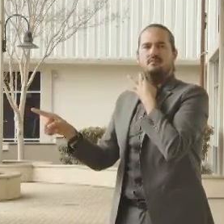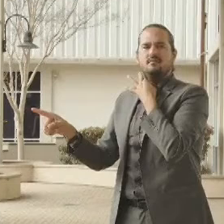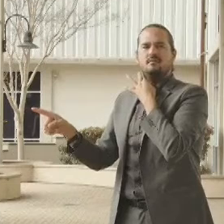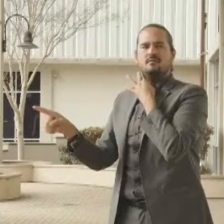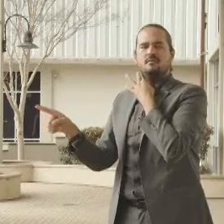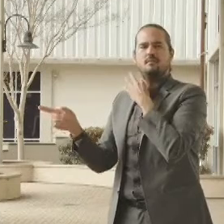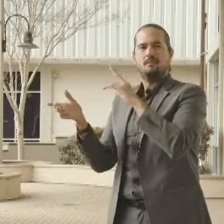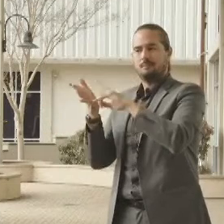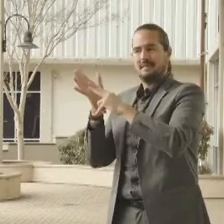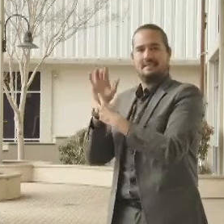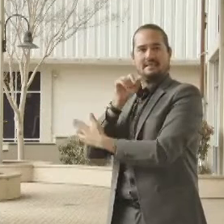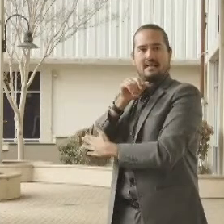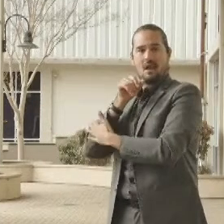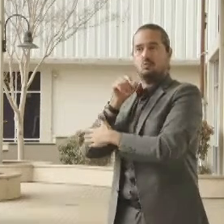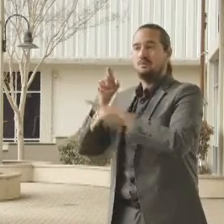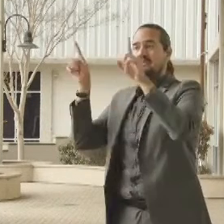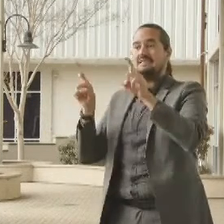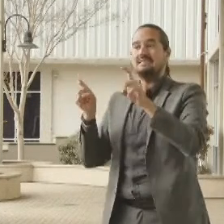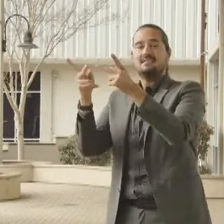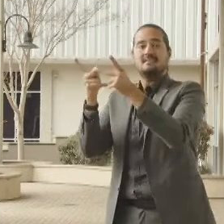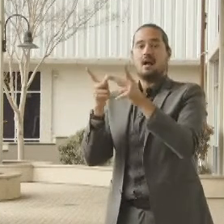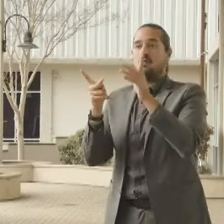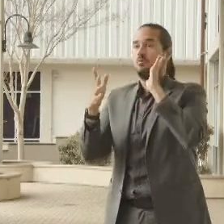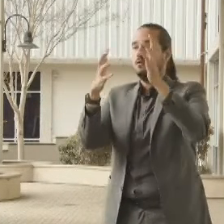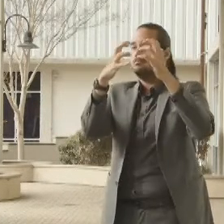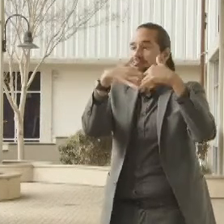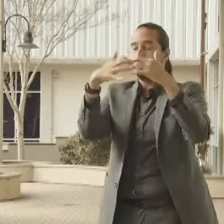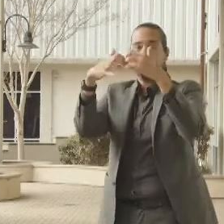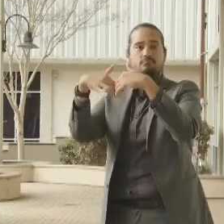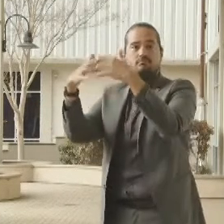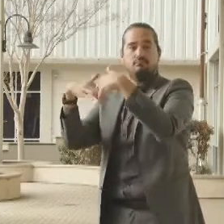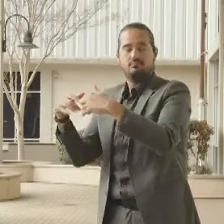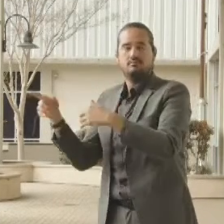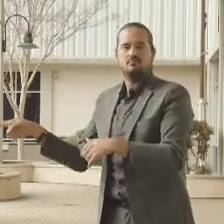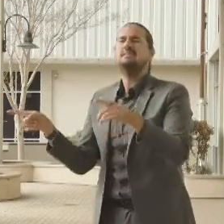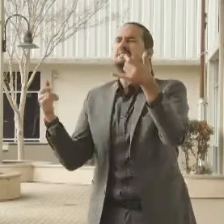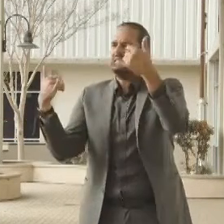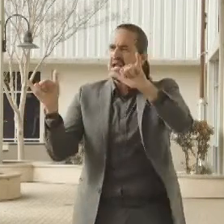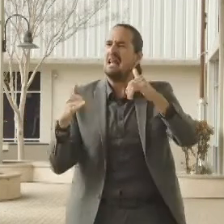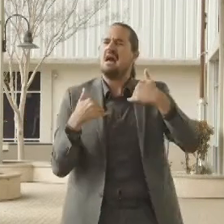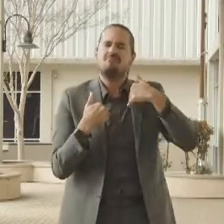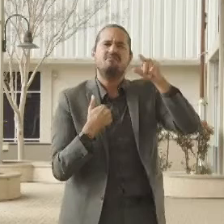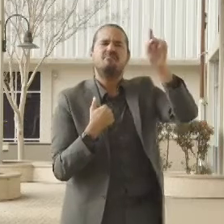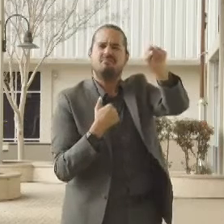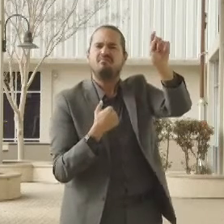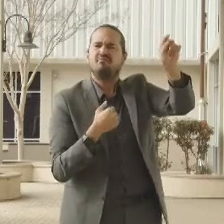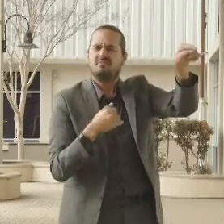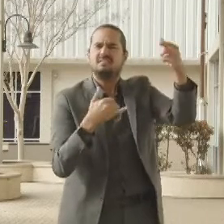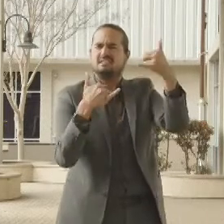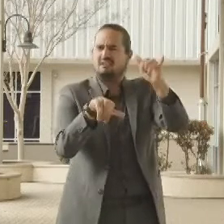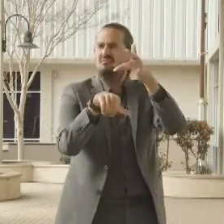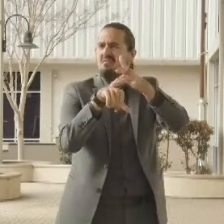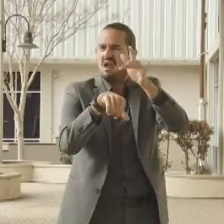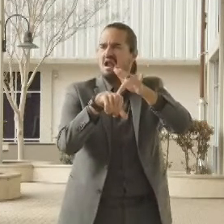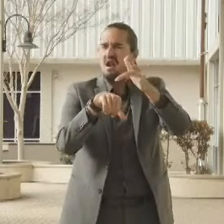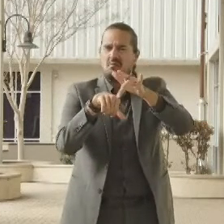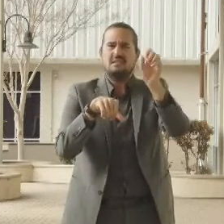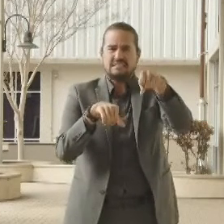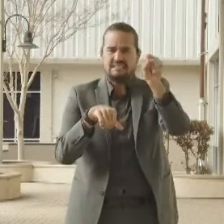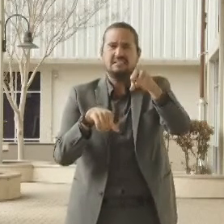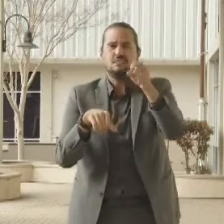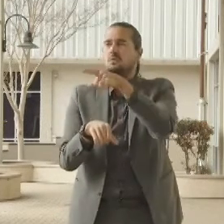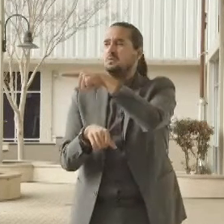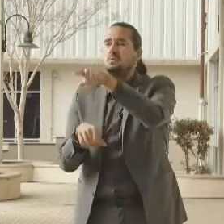do you not know what they're doing? Right now, we still have quite a bit of testing available, and you can always go to the